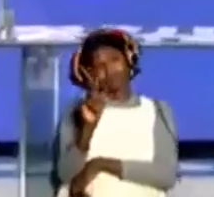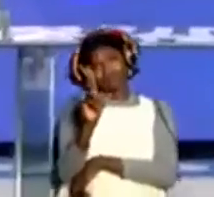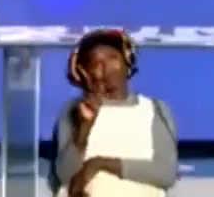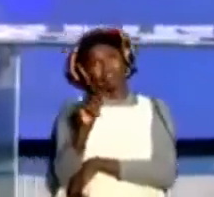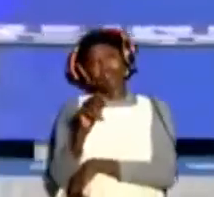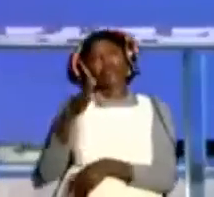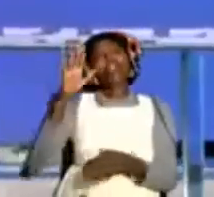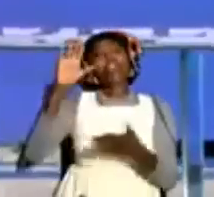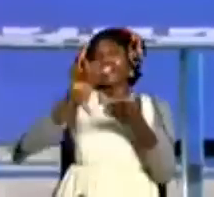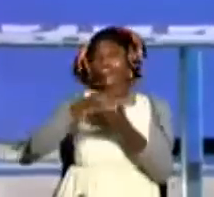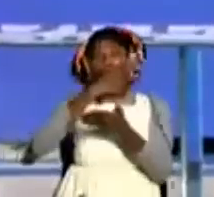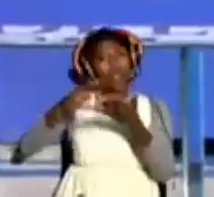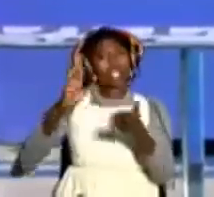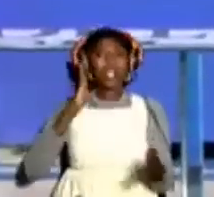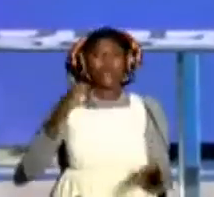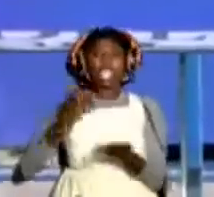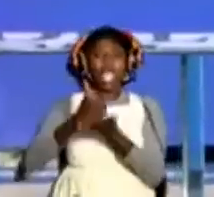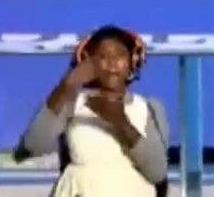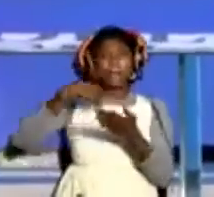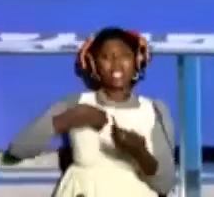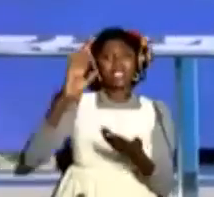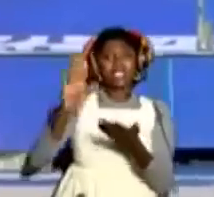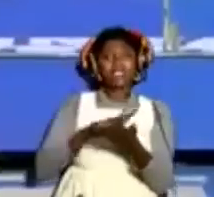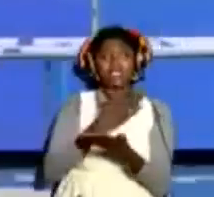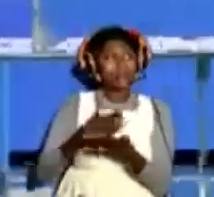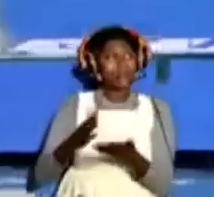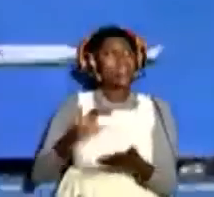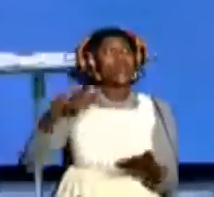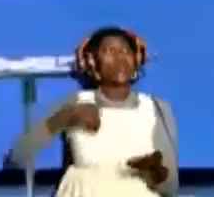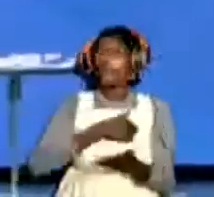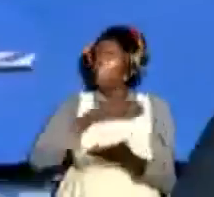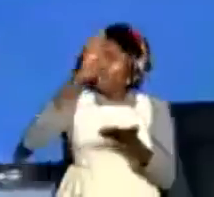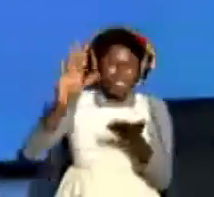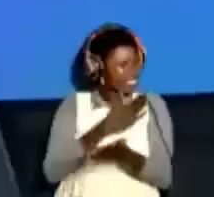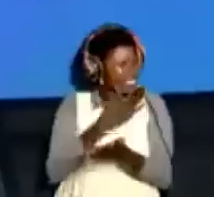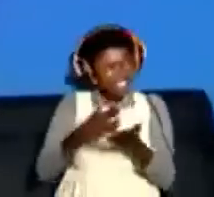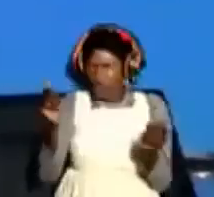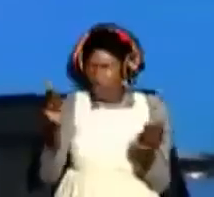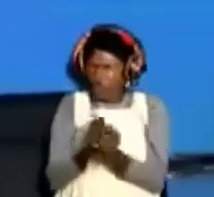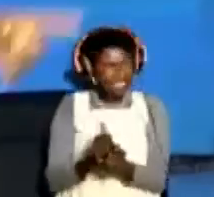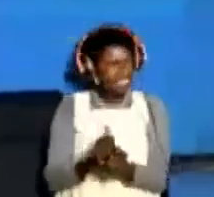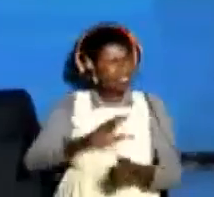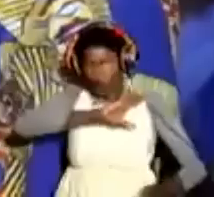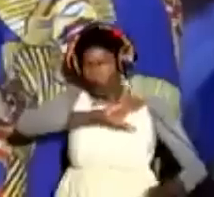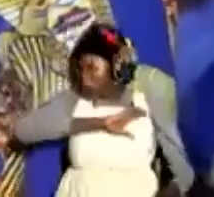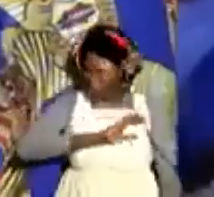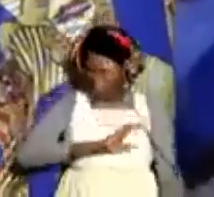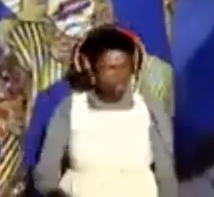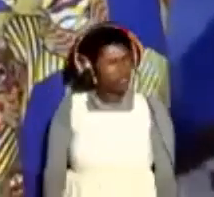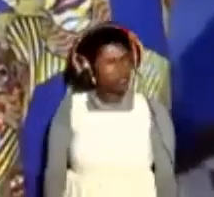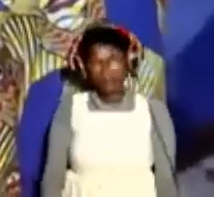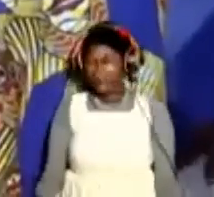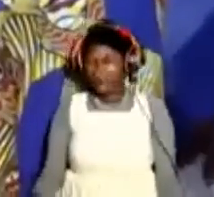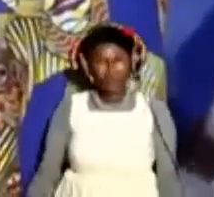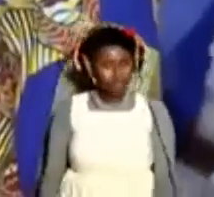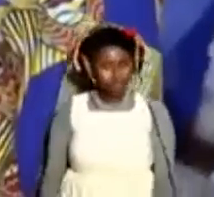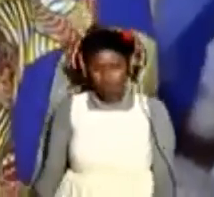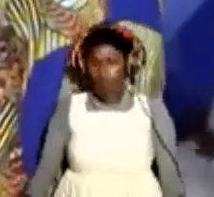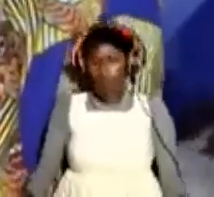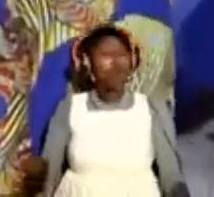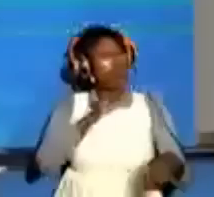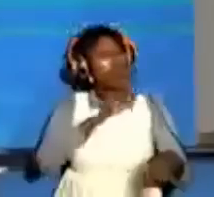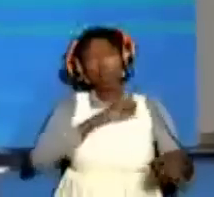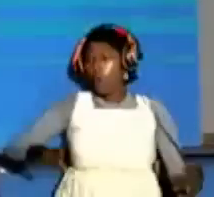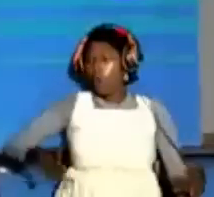As my choir will help me sing, and we are singing with conviction, if this night you are saying, oh